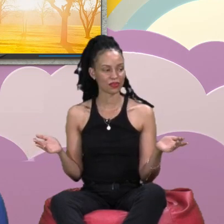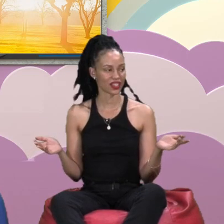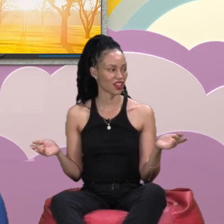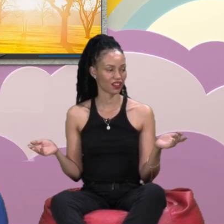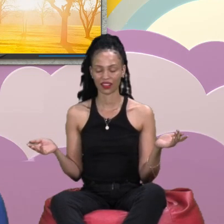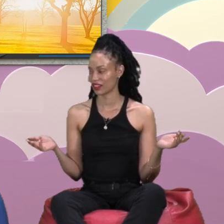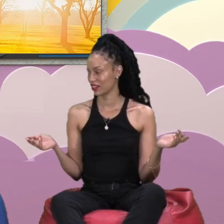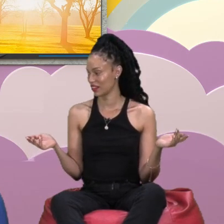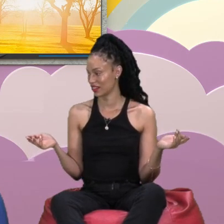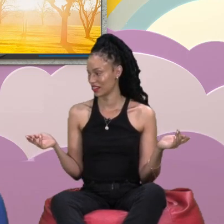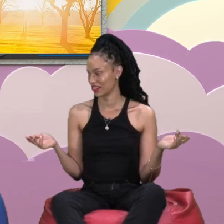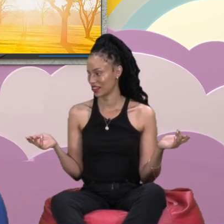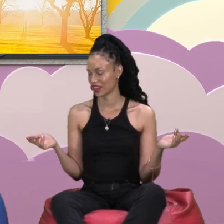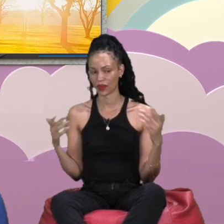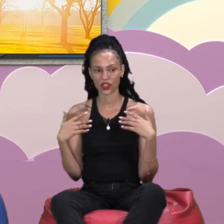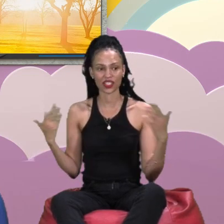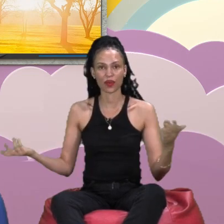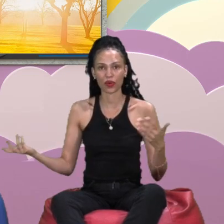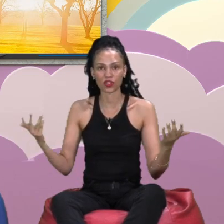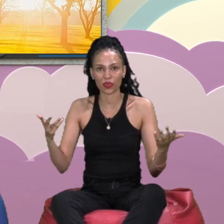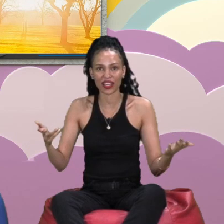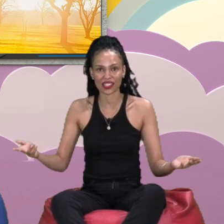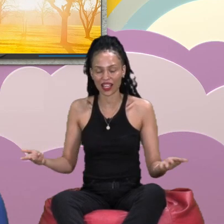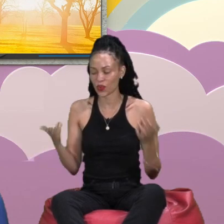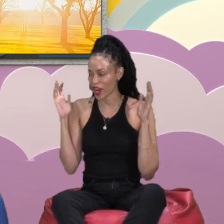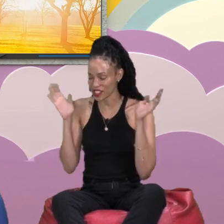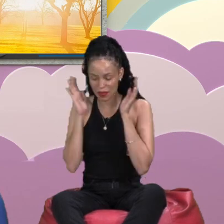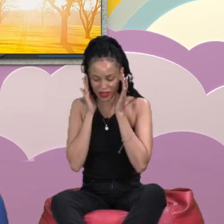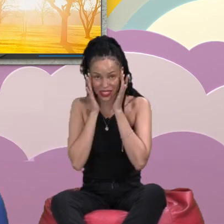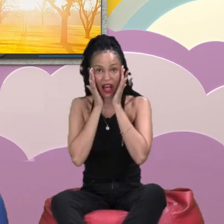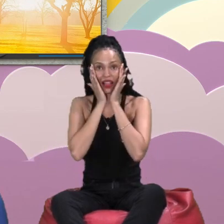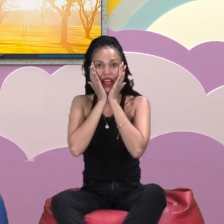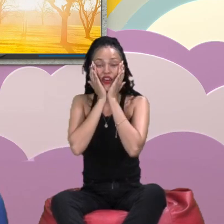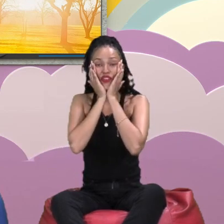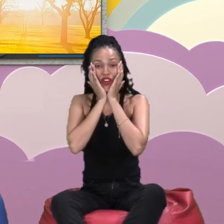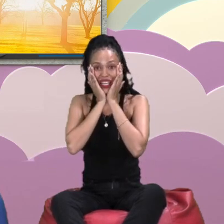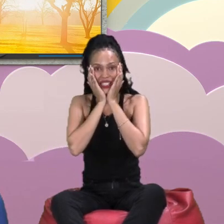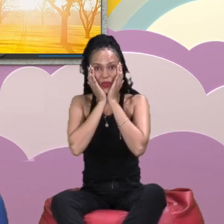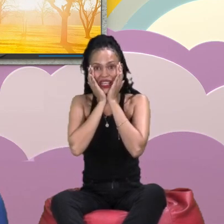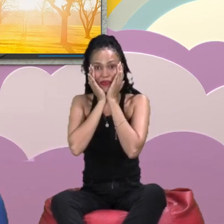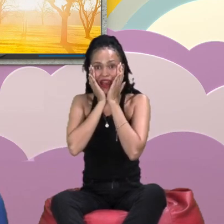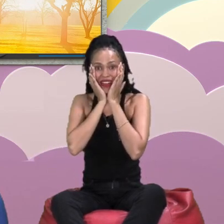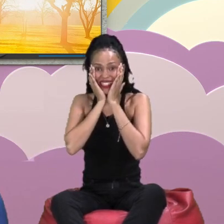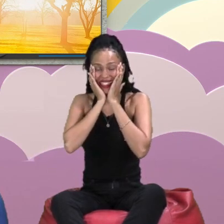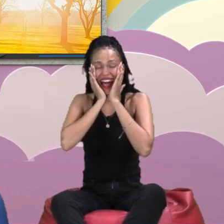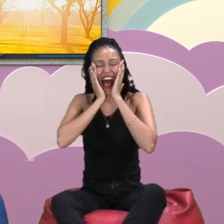Where's Marisol? Meow. She's supposed to bring us in. Where's Marisol? Friends,